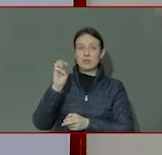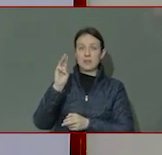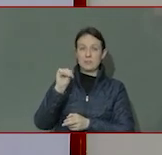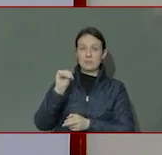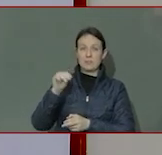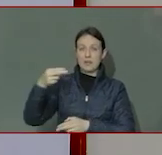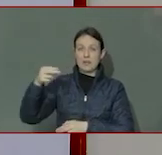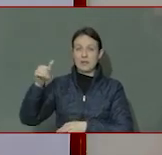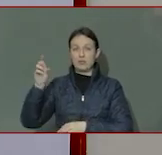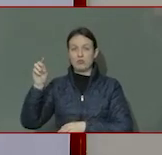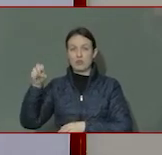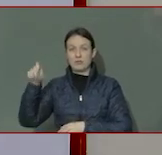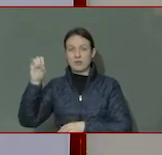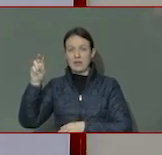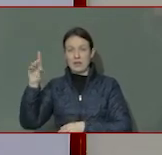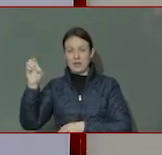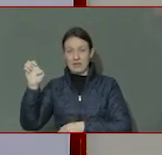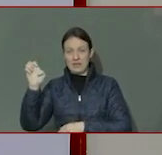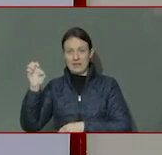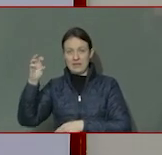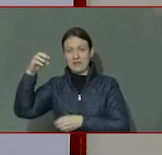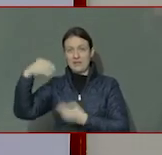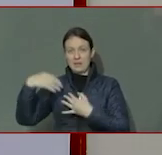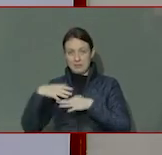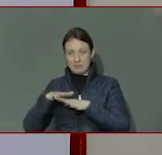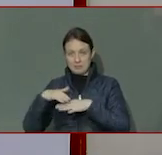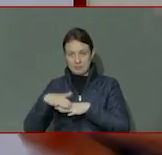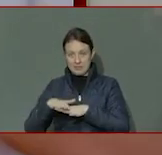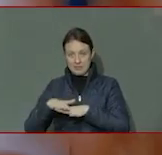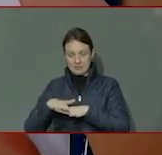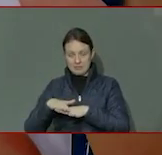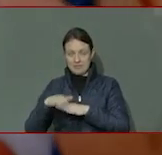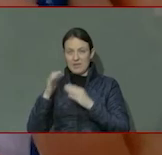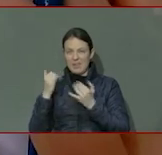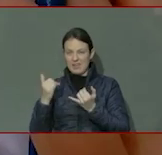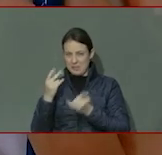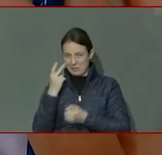The equation for the reaction is as follows. Okay,